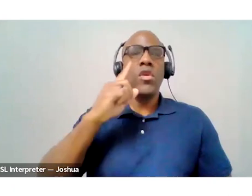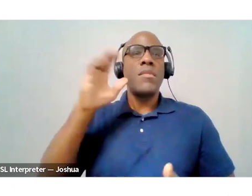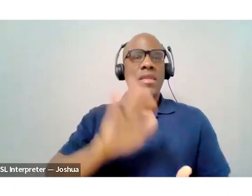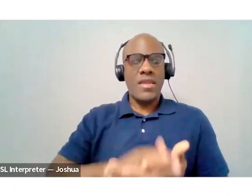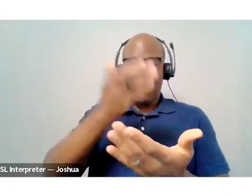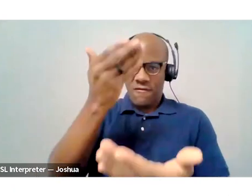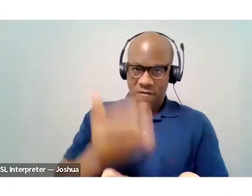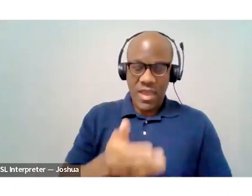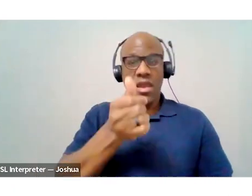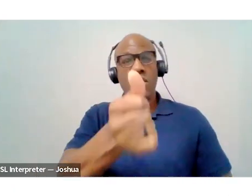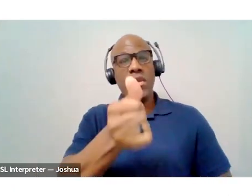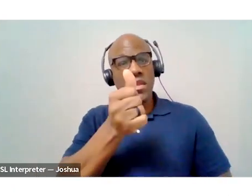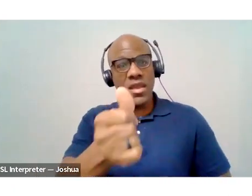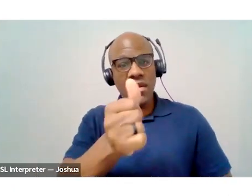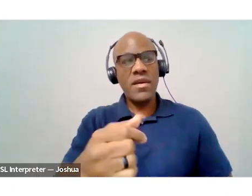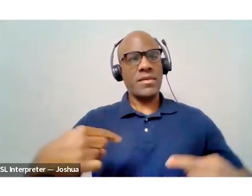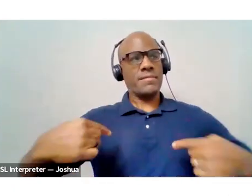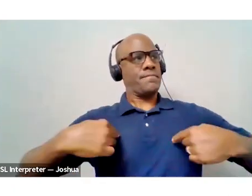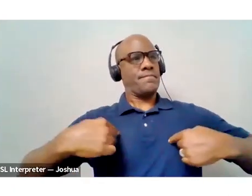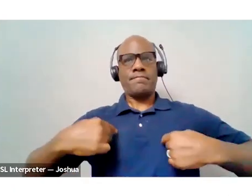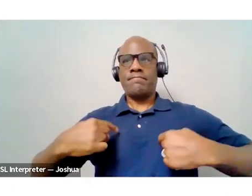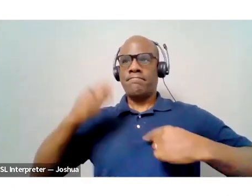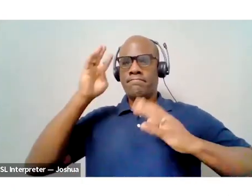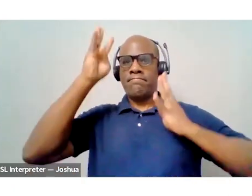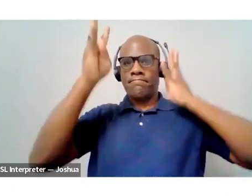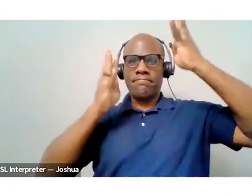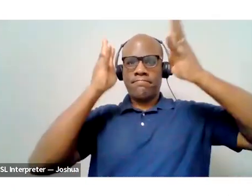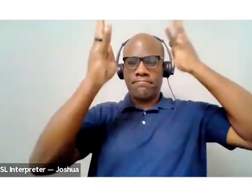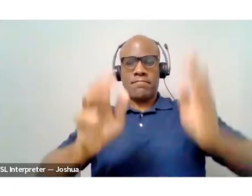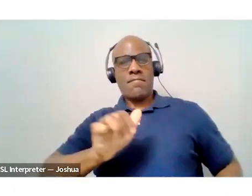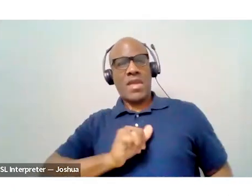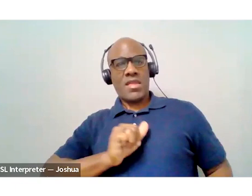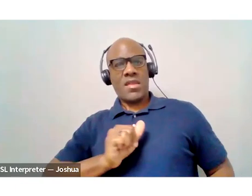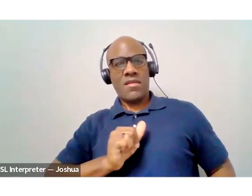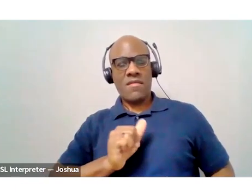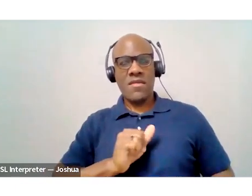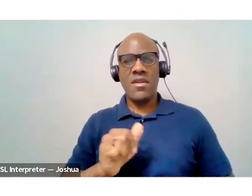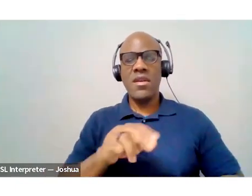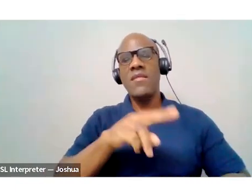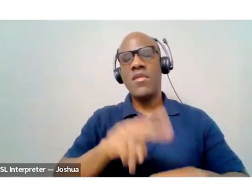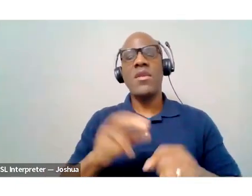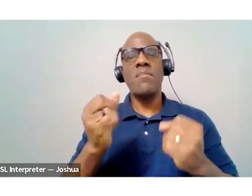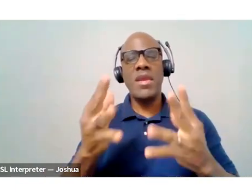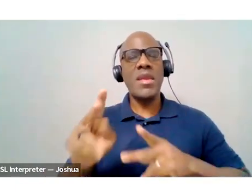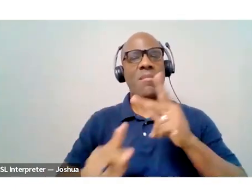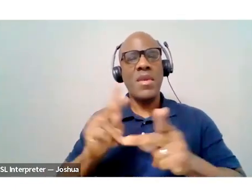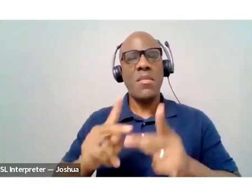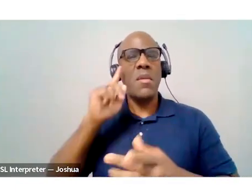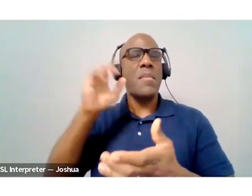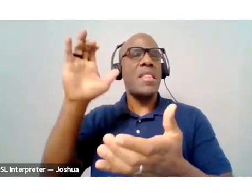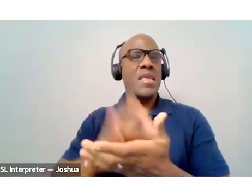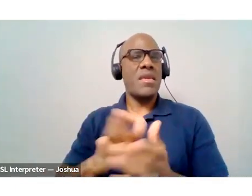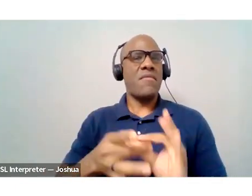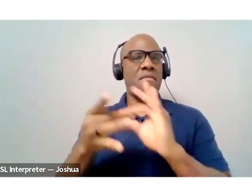you are the one who is doing the creating. And of course, there are schools of thought, especially around consciousness, that maybe everything that